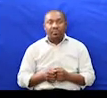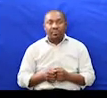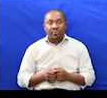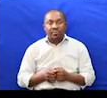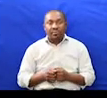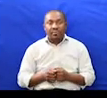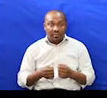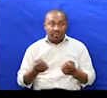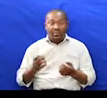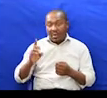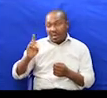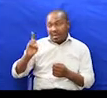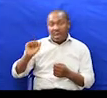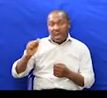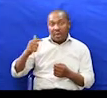Dalton